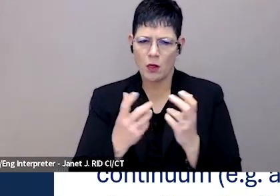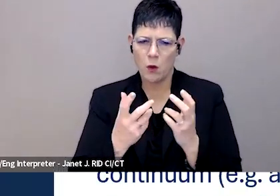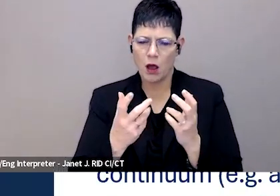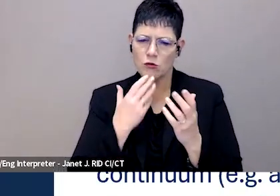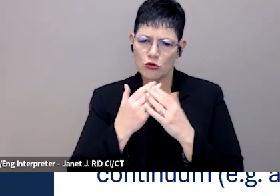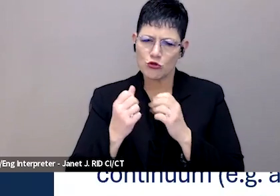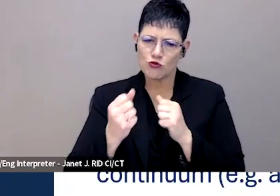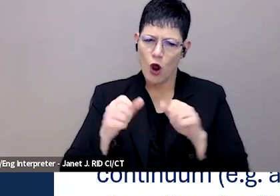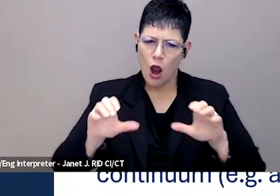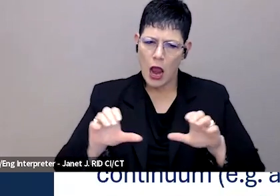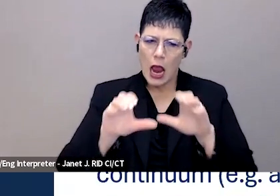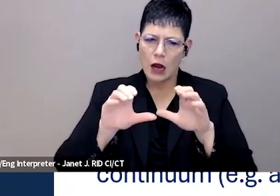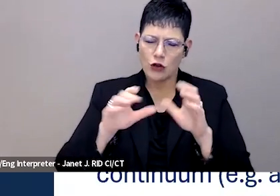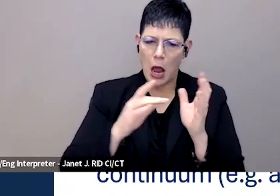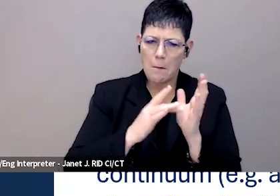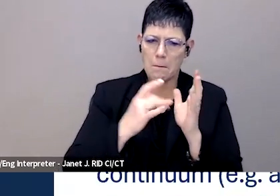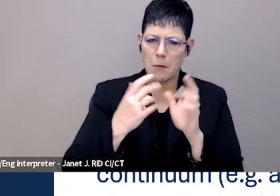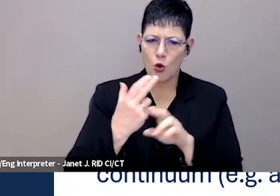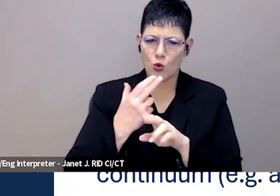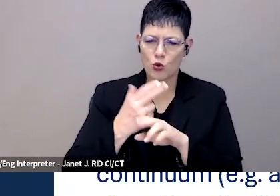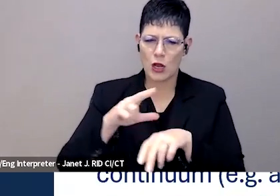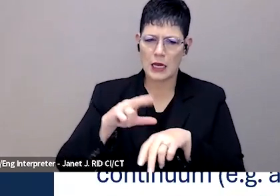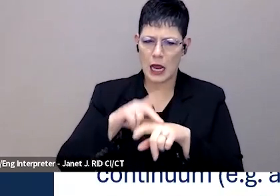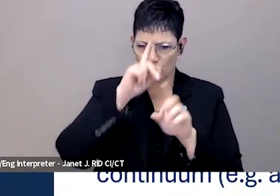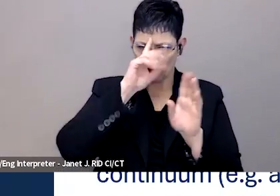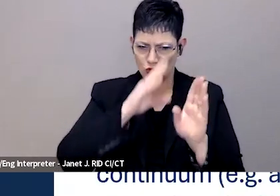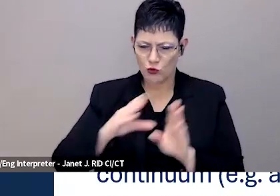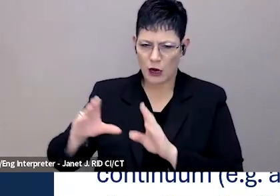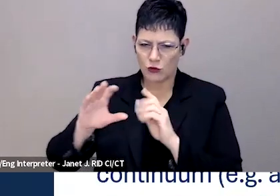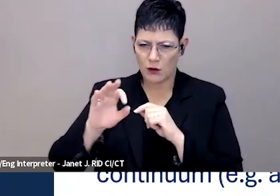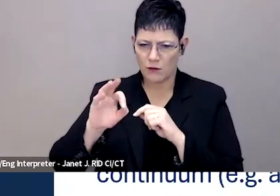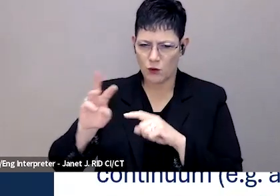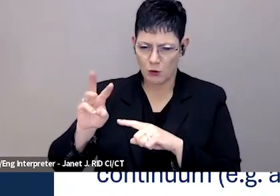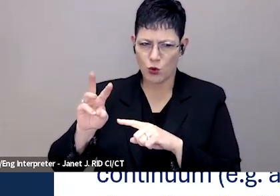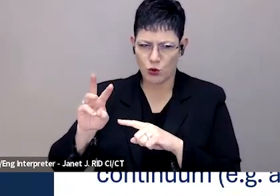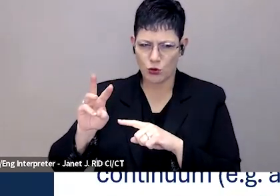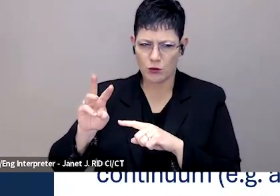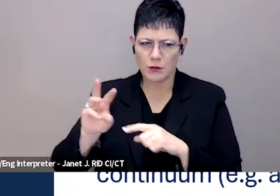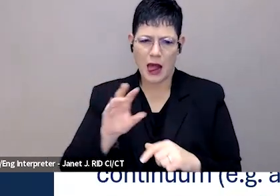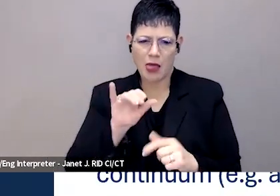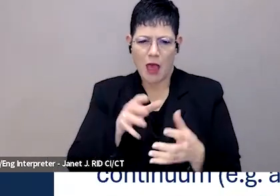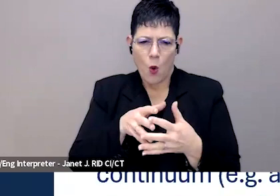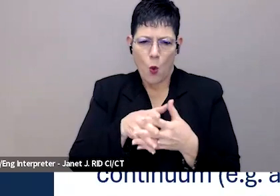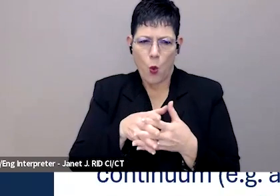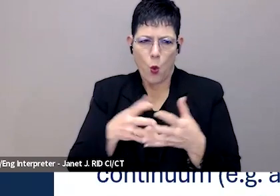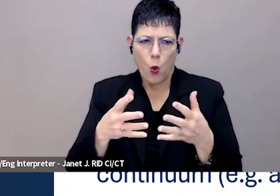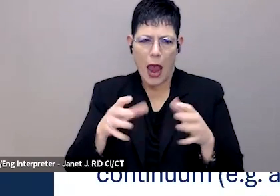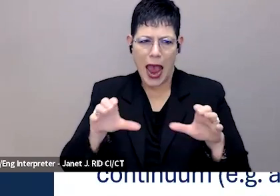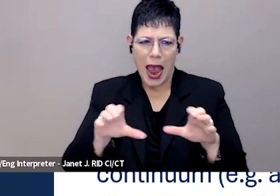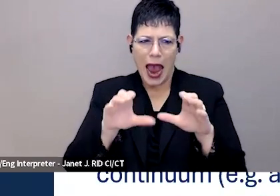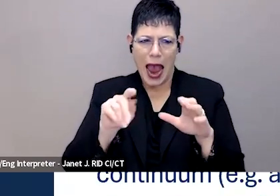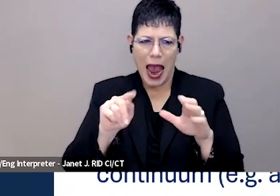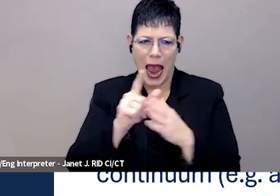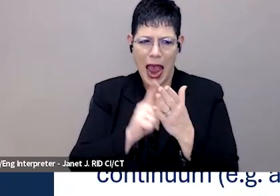government, leveraging the National Strategy Framework. This vision is rooted in the collaborative efforts of the Act on RAISE campaign, which